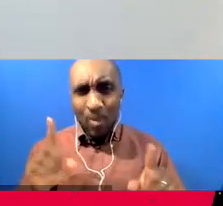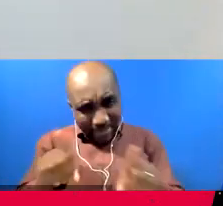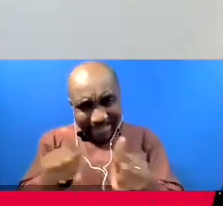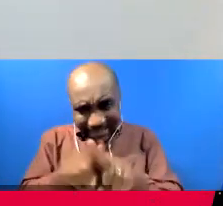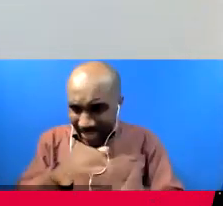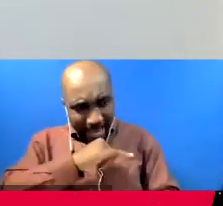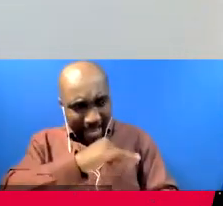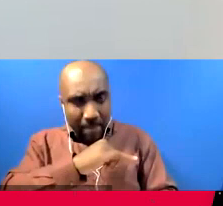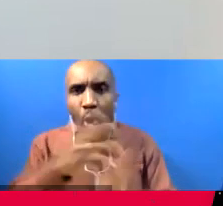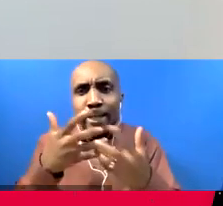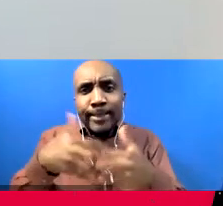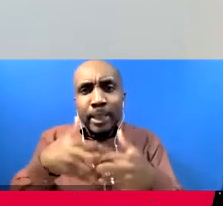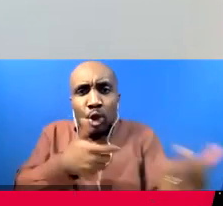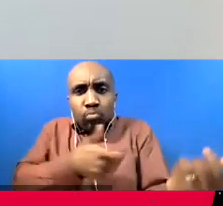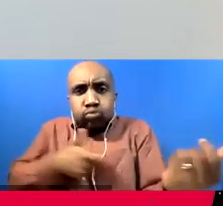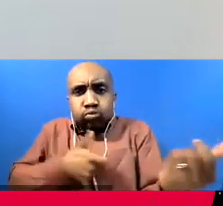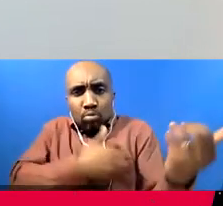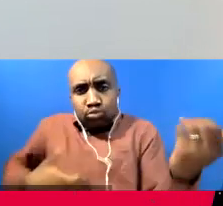military gear, just because we don't have the